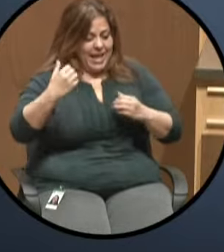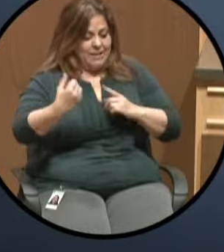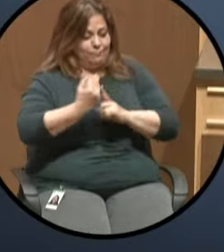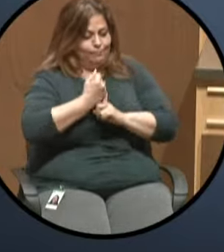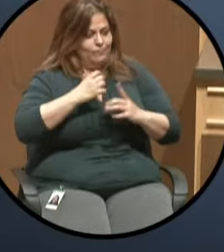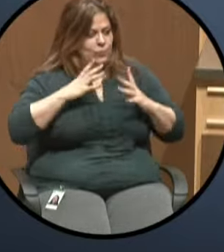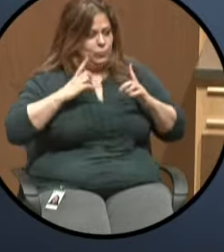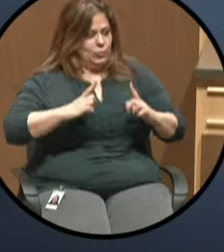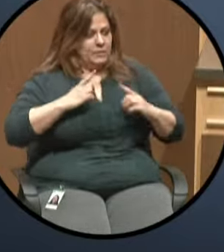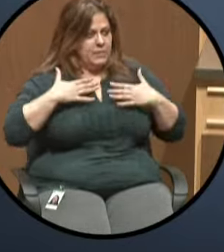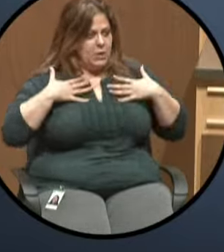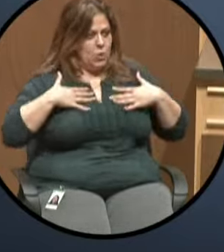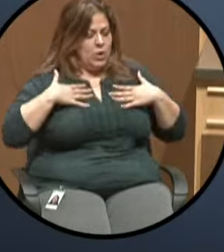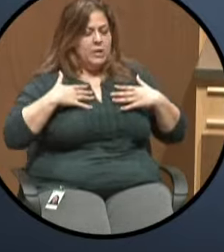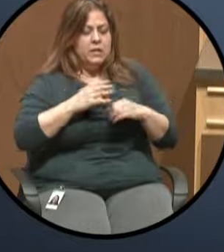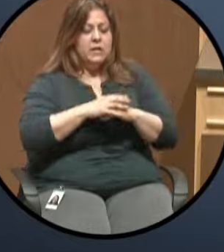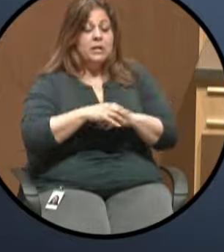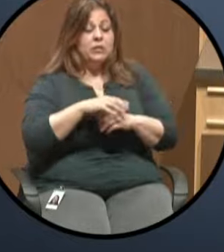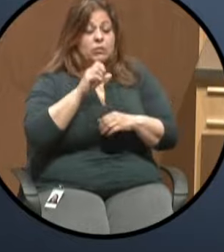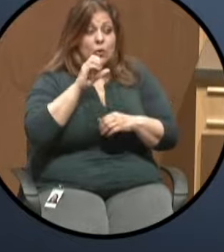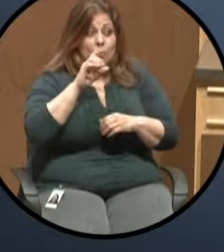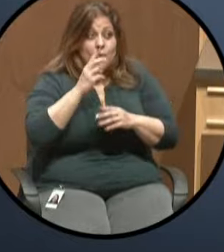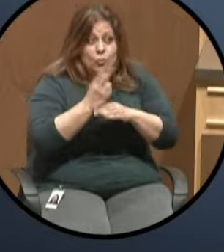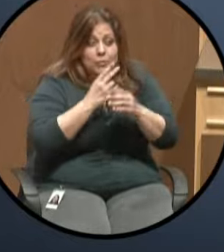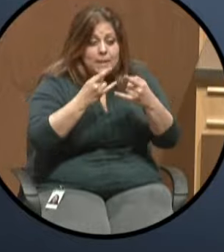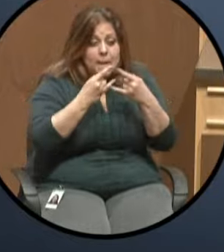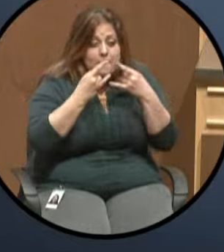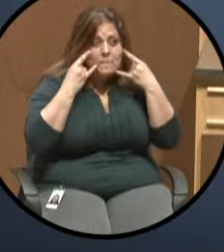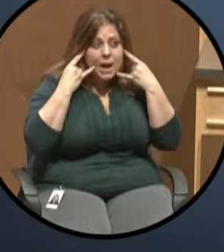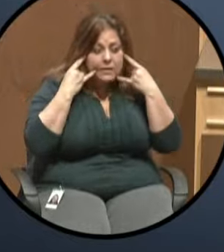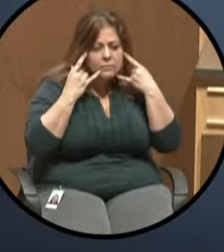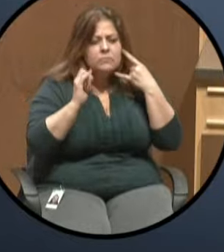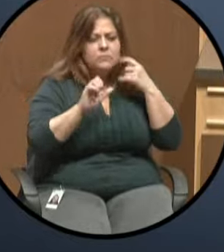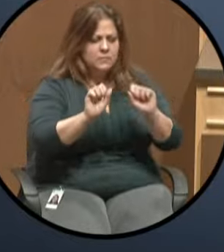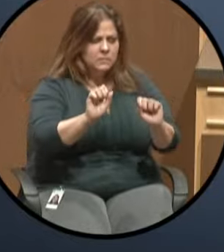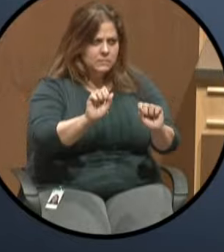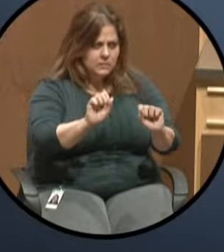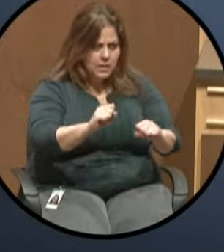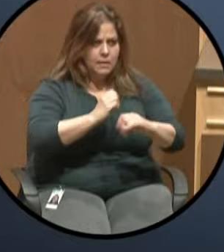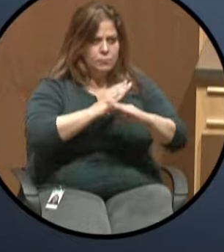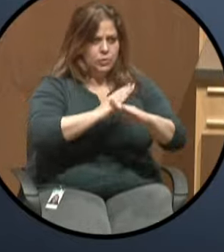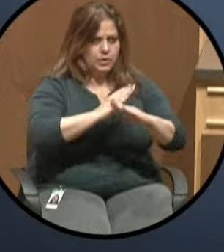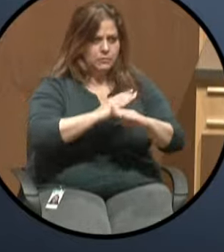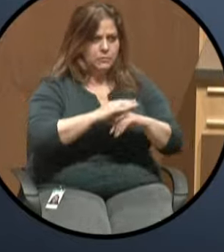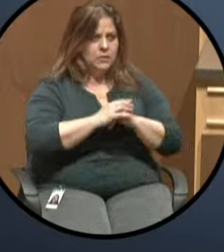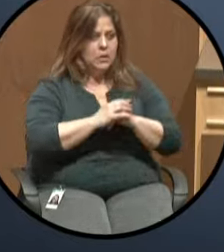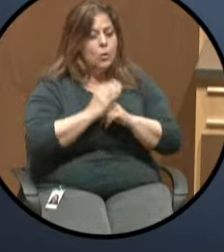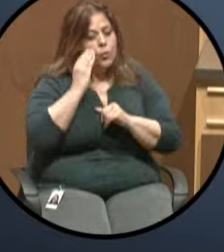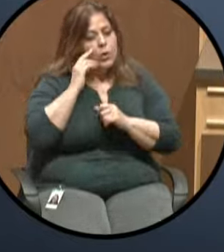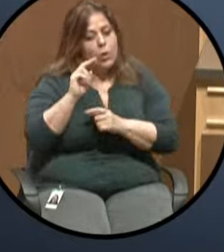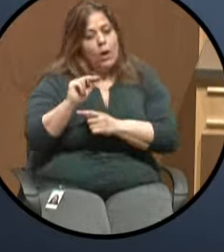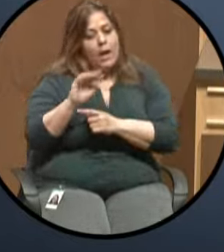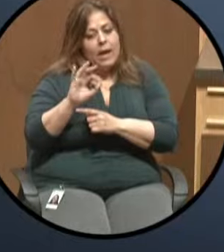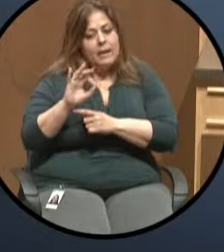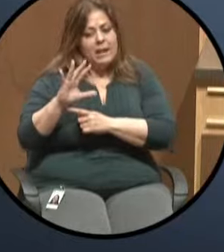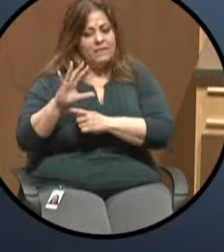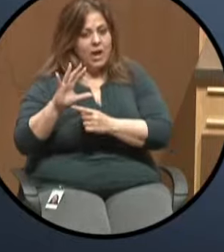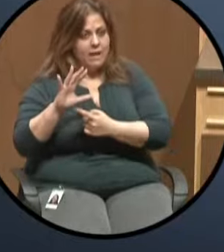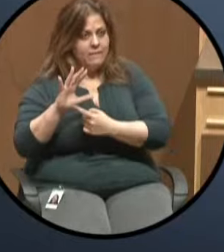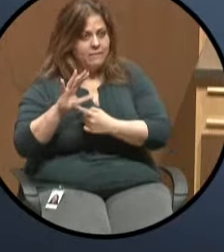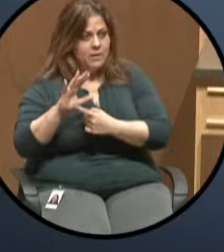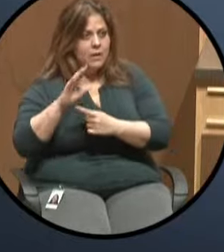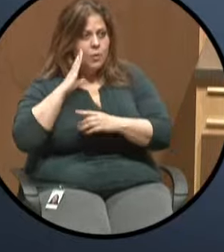out the viruses is something that can protect. And from an extreme example, we know that the N95 masks